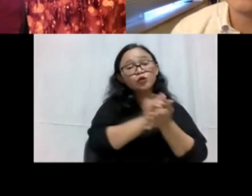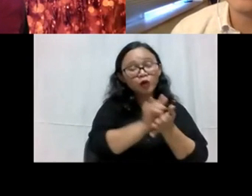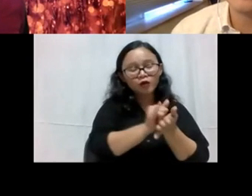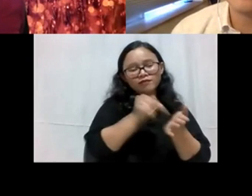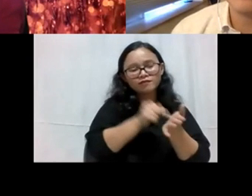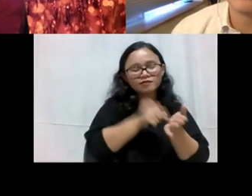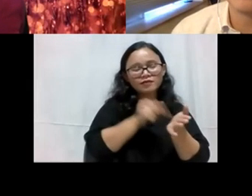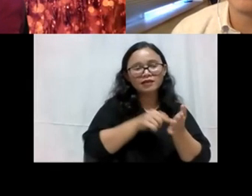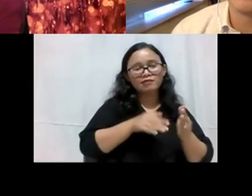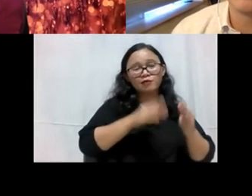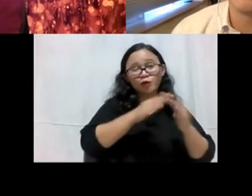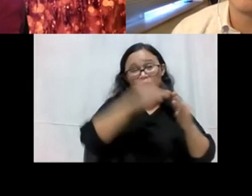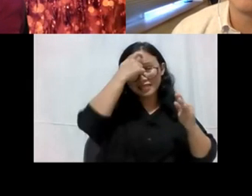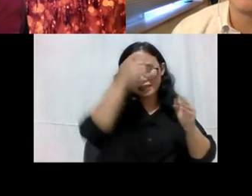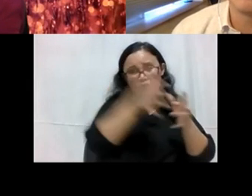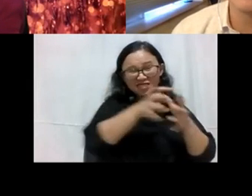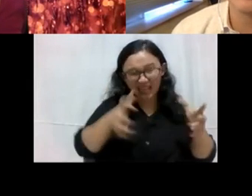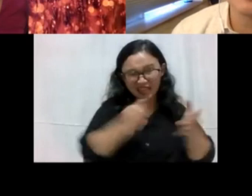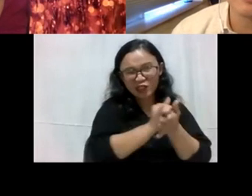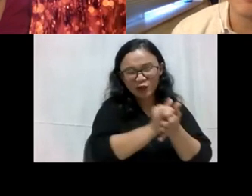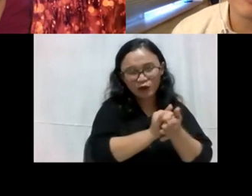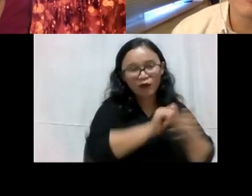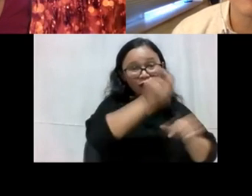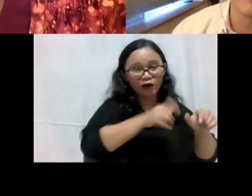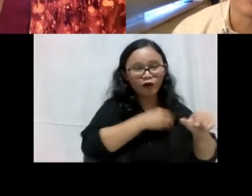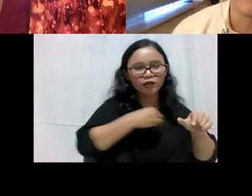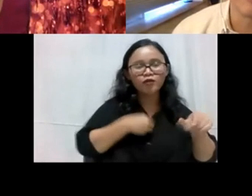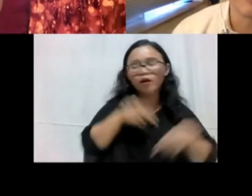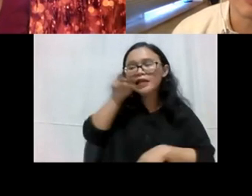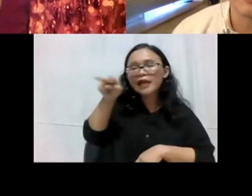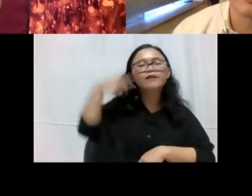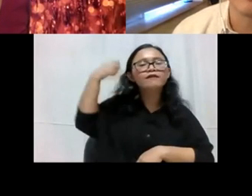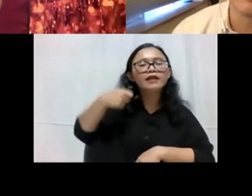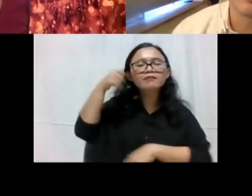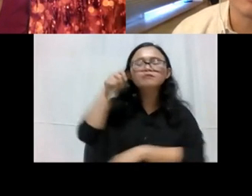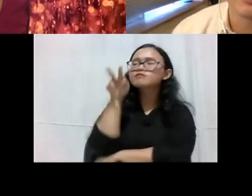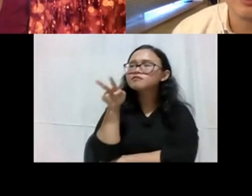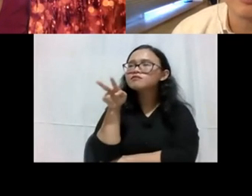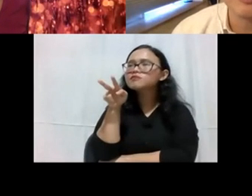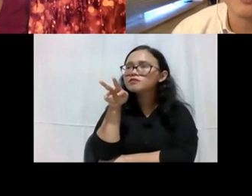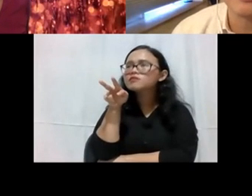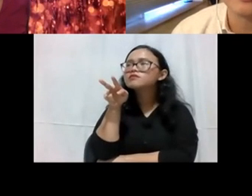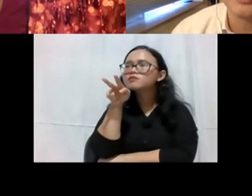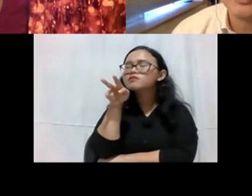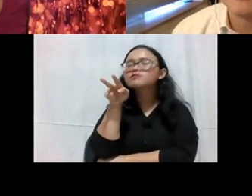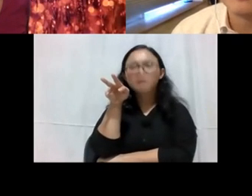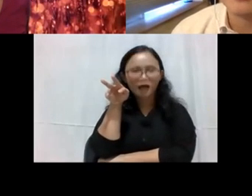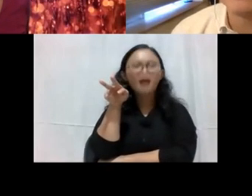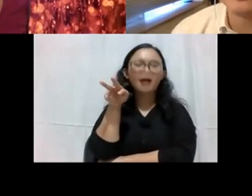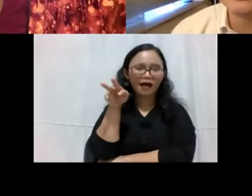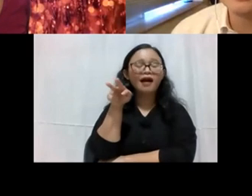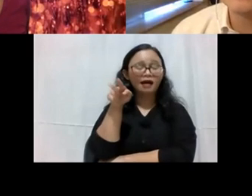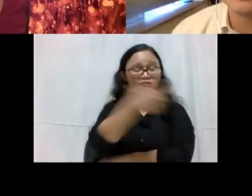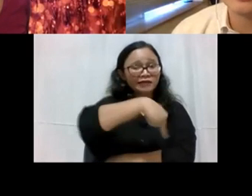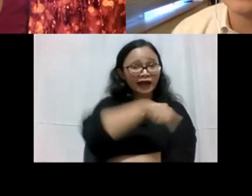And then some of the people, because it wasn't in-person screening, right? Everybody's watching online. We didn't know how to respond to it. But